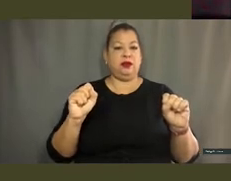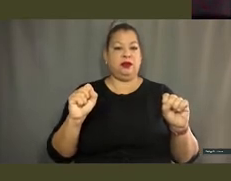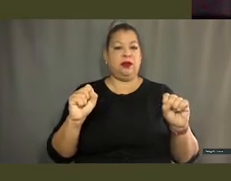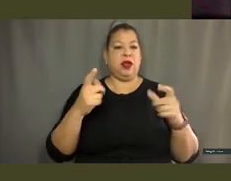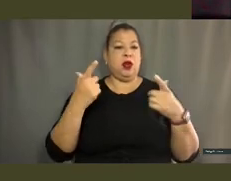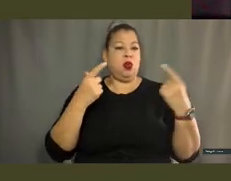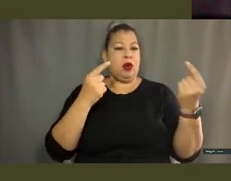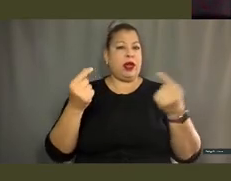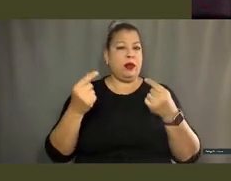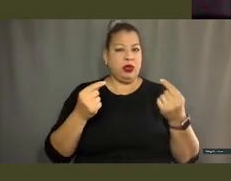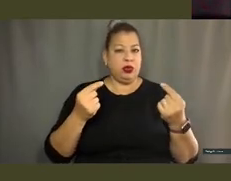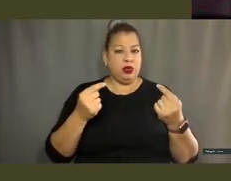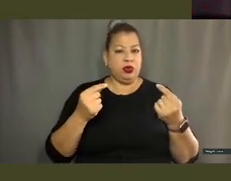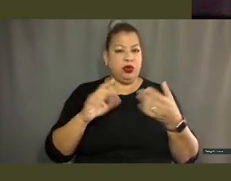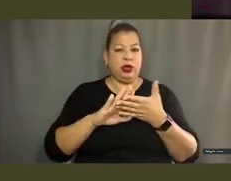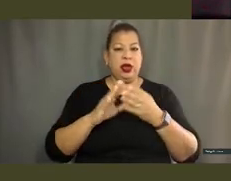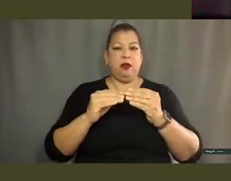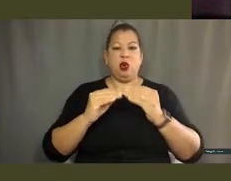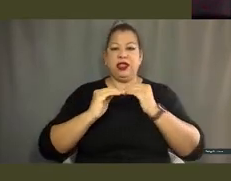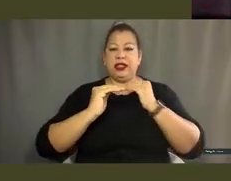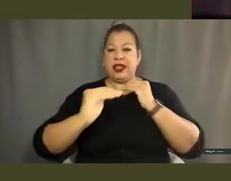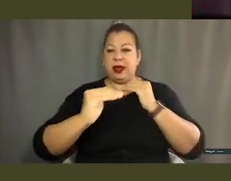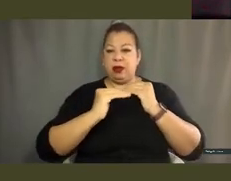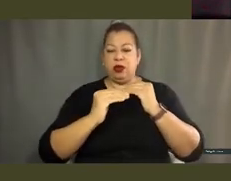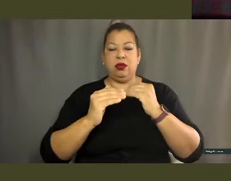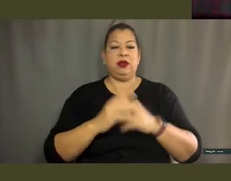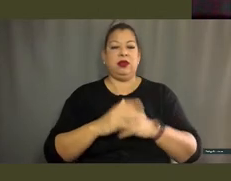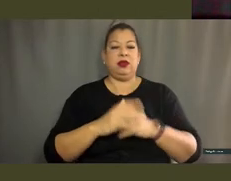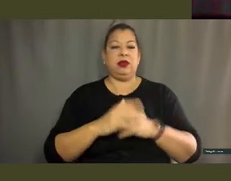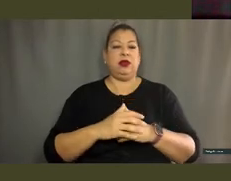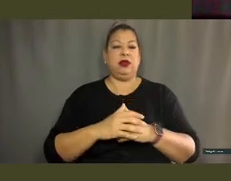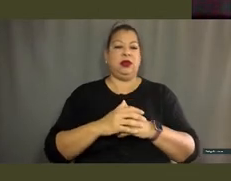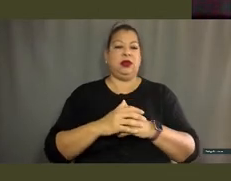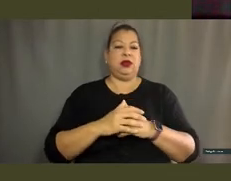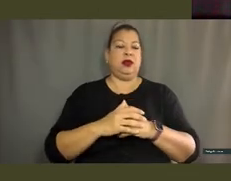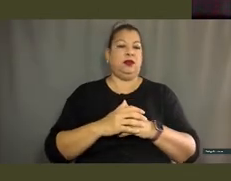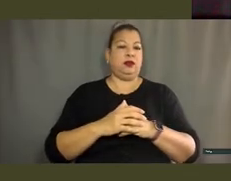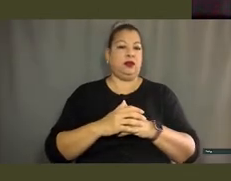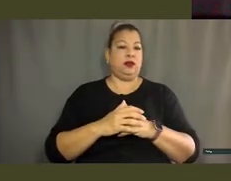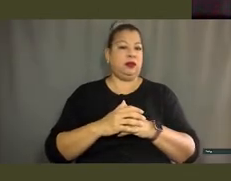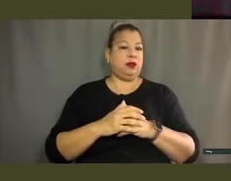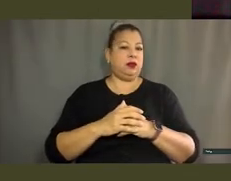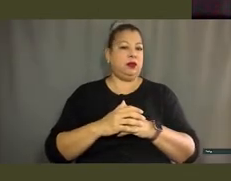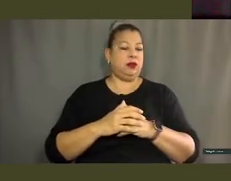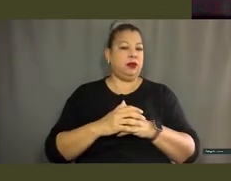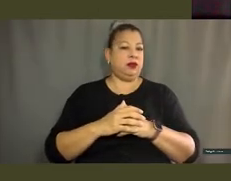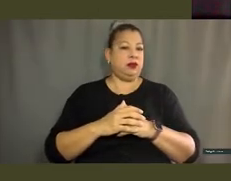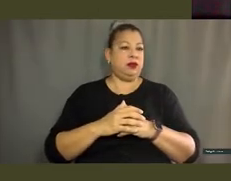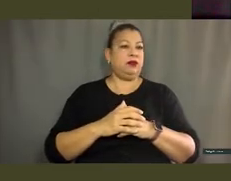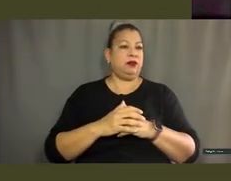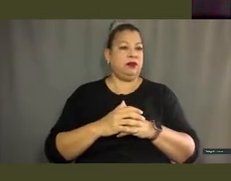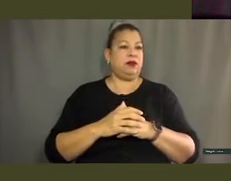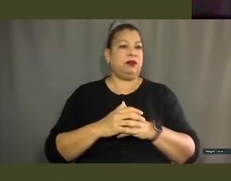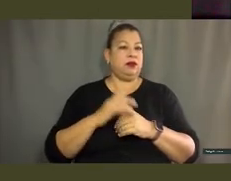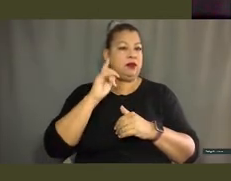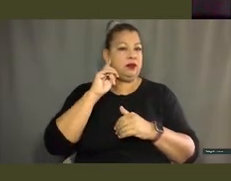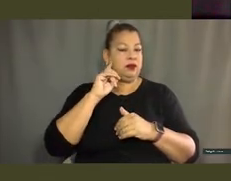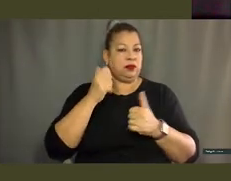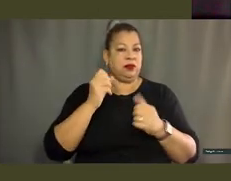to get stability in the Lake Chad region if it is restored, and if we also have the Great Green Wall